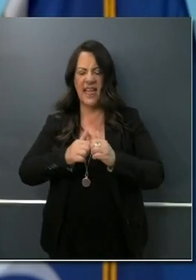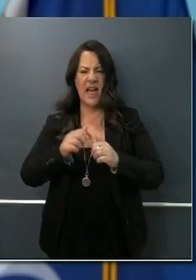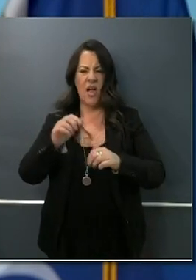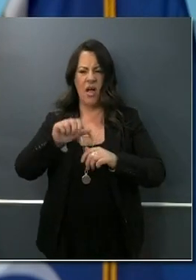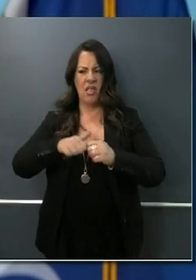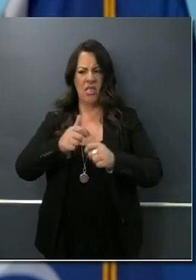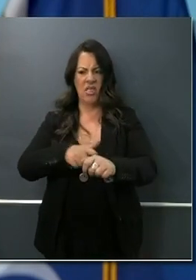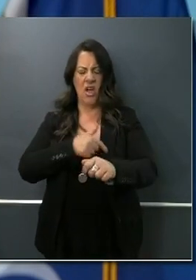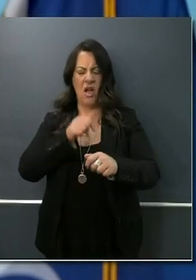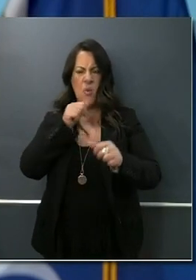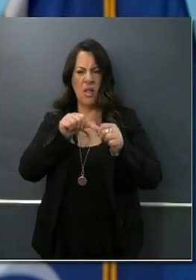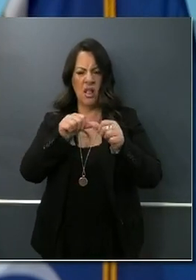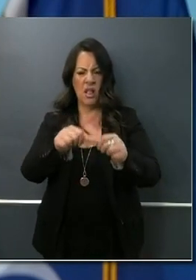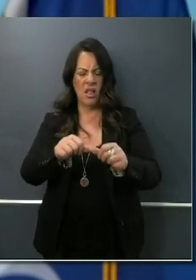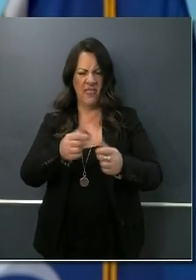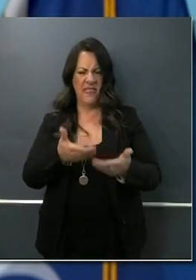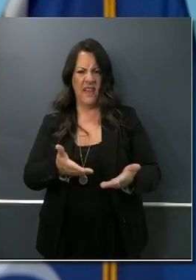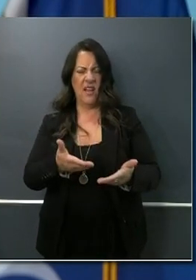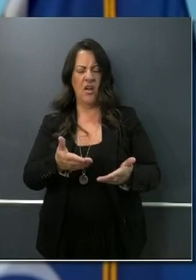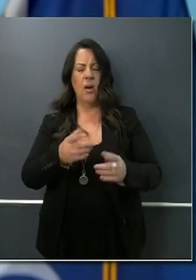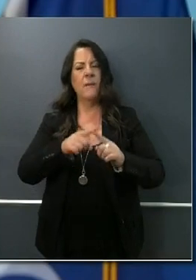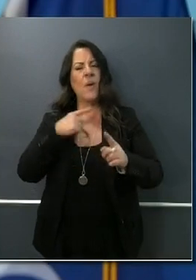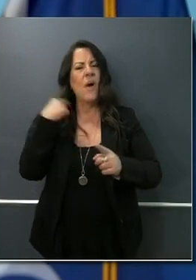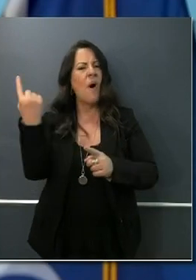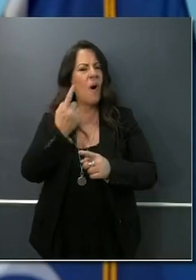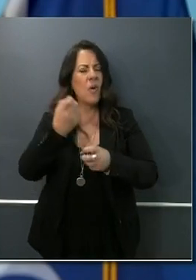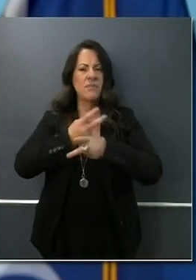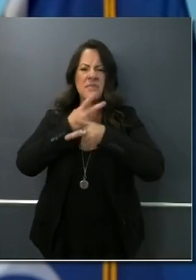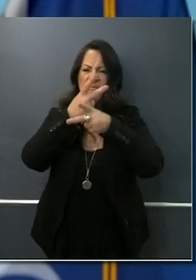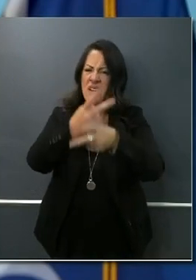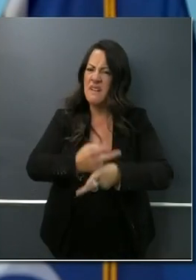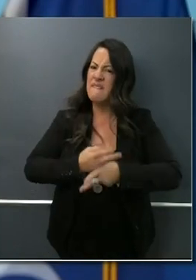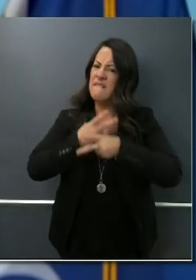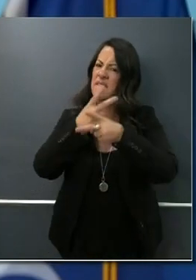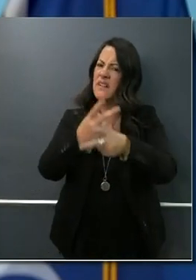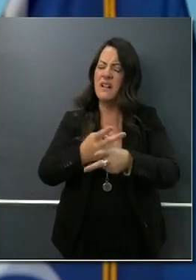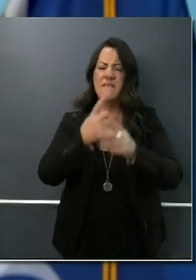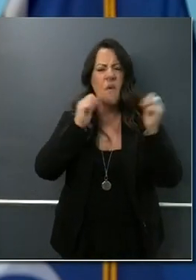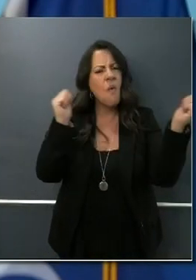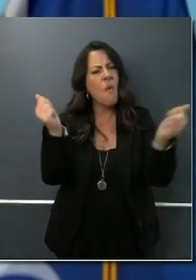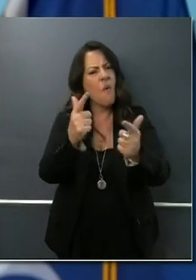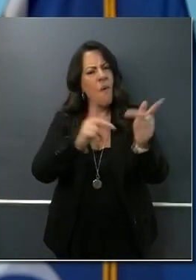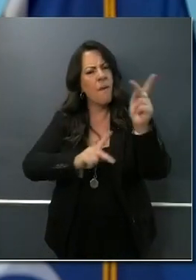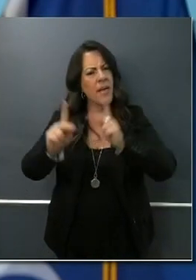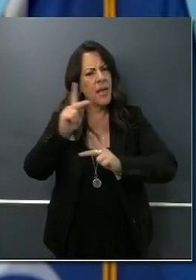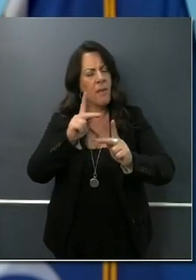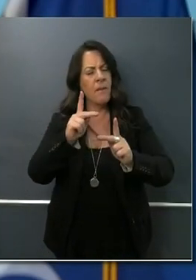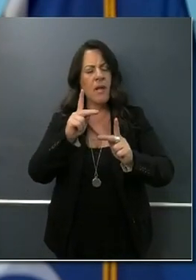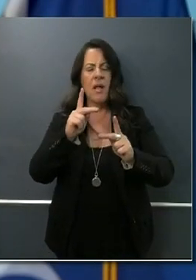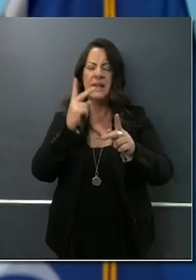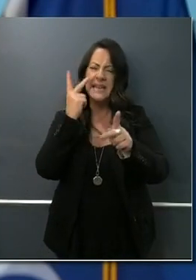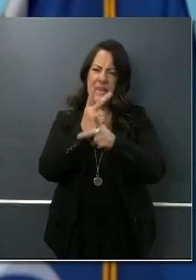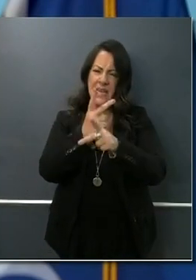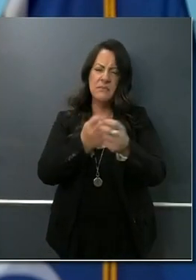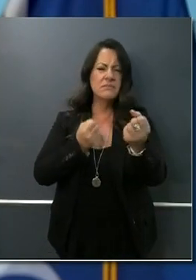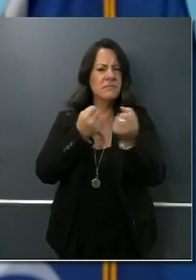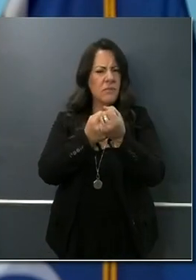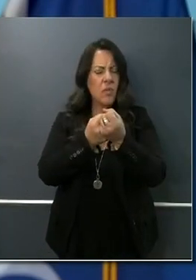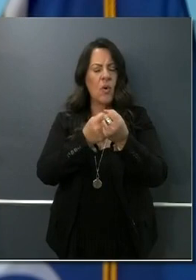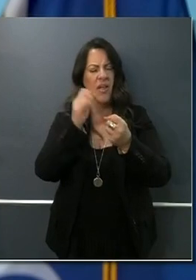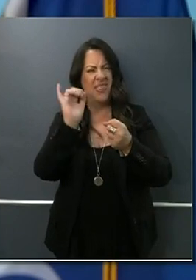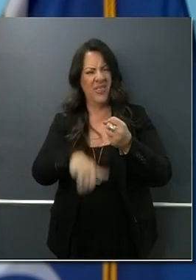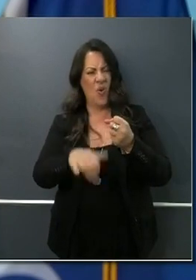to be abundantly cautious with all of our citizens around California and giving that consistent, strong guidance of what to do